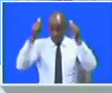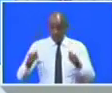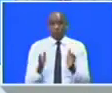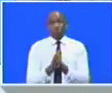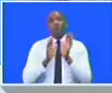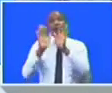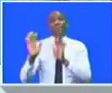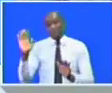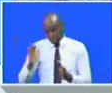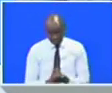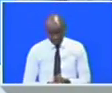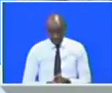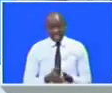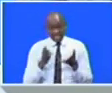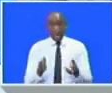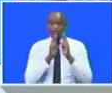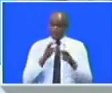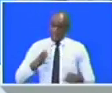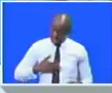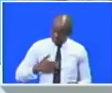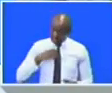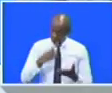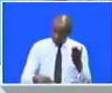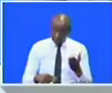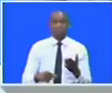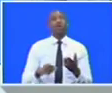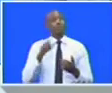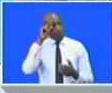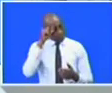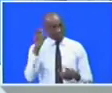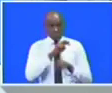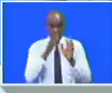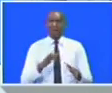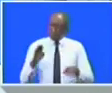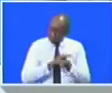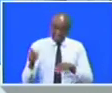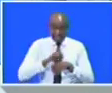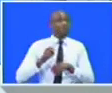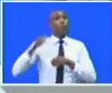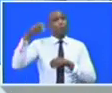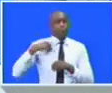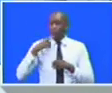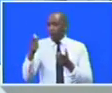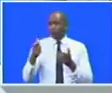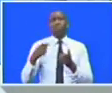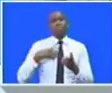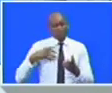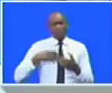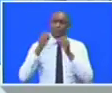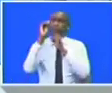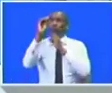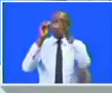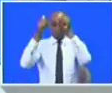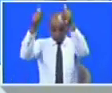his campaign. And as Francis Ontomo now tells us, Mombasa inspectorate officers had a busy day pulling down what Awiti's people had tried to put